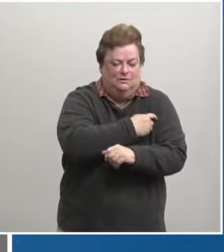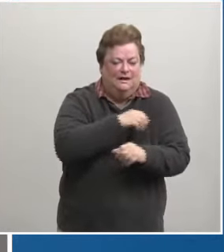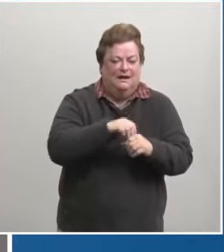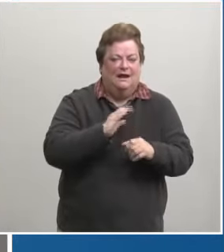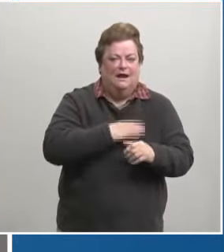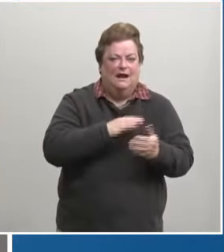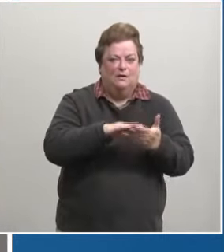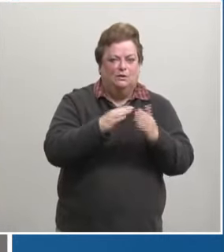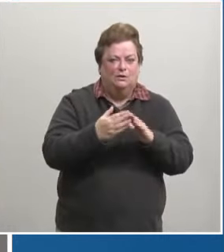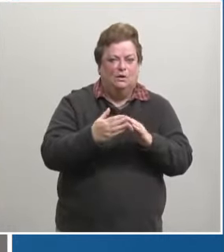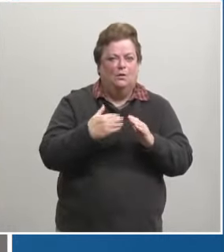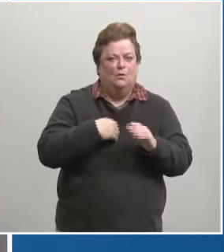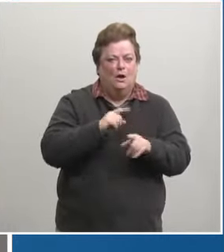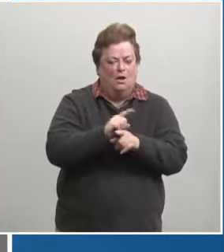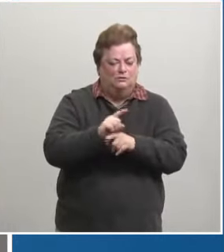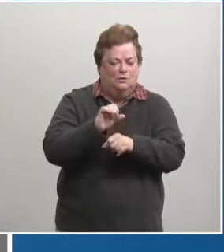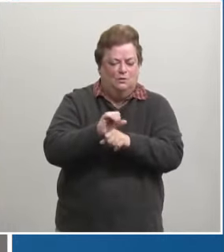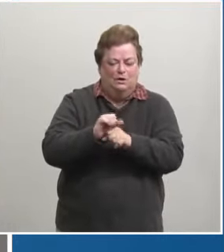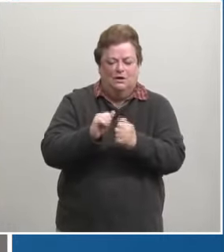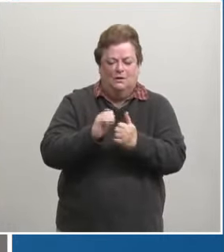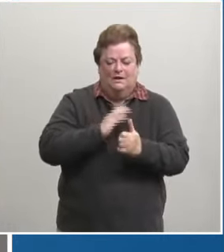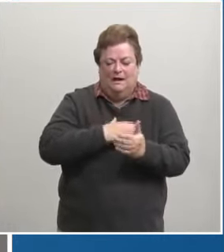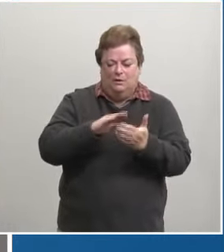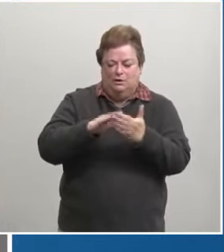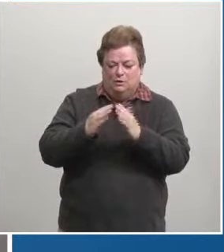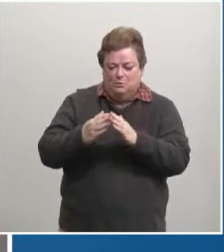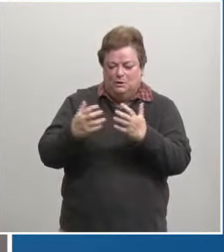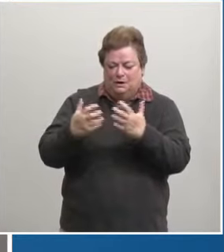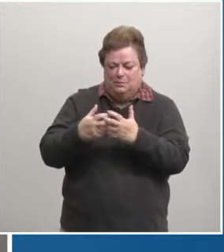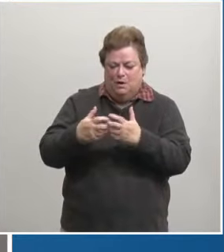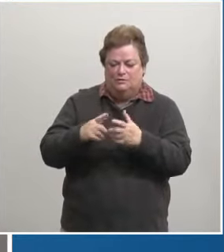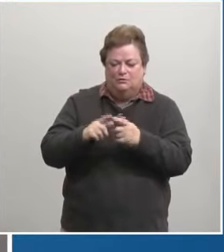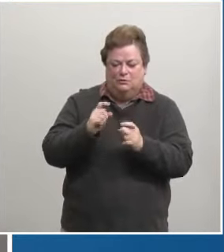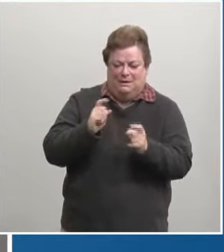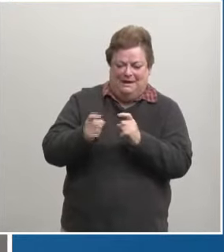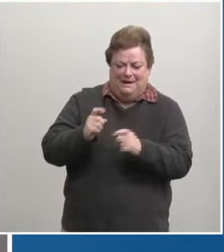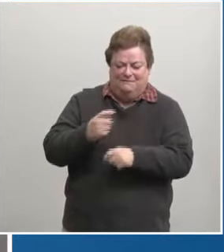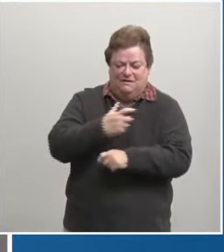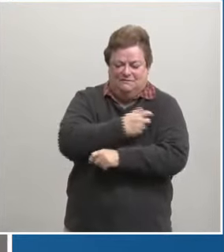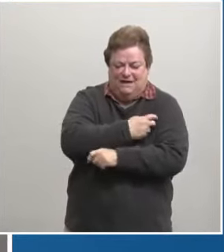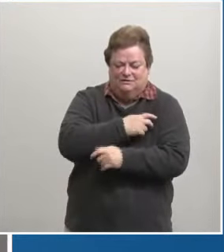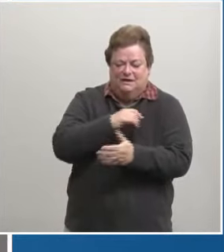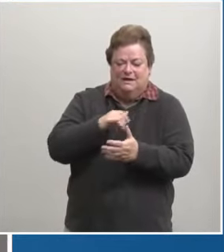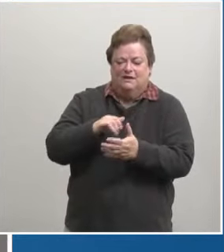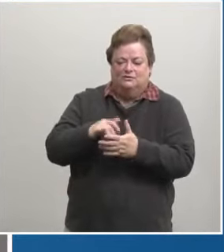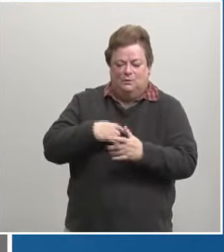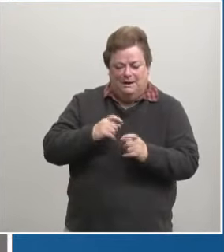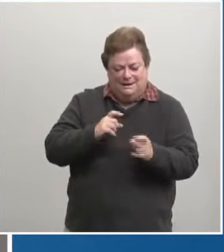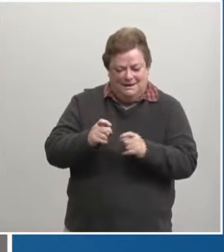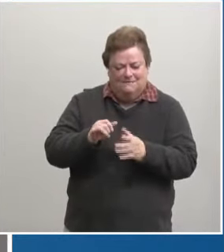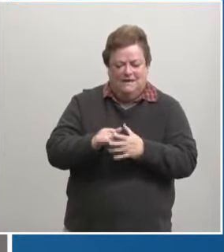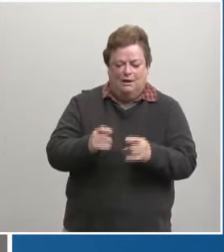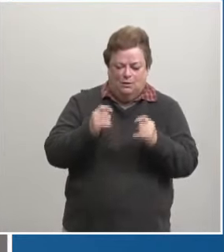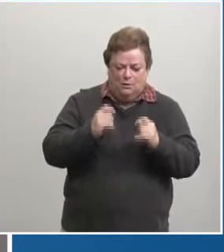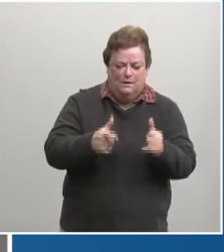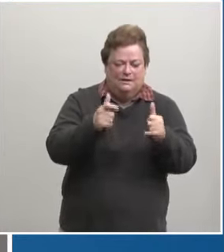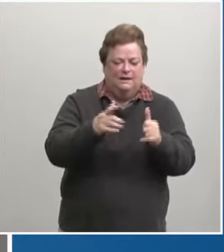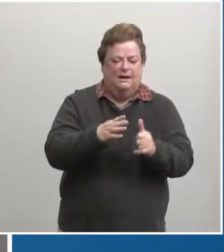also continue to collaborate with our community partners to administer the vaccine we do receive quickly and